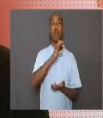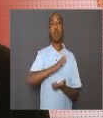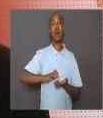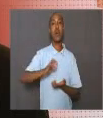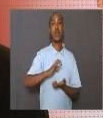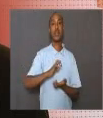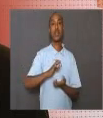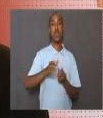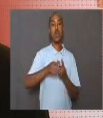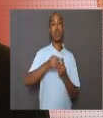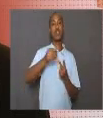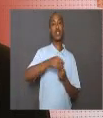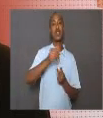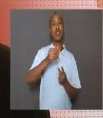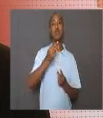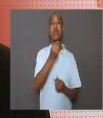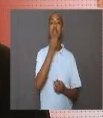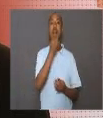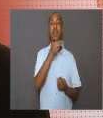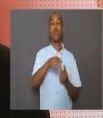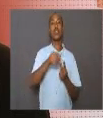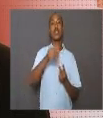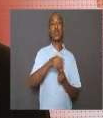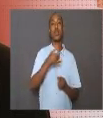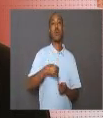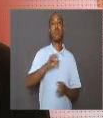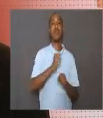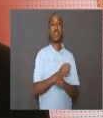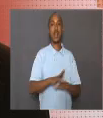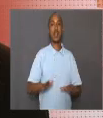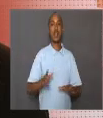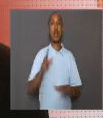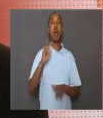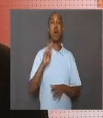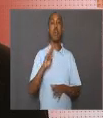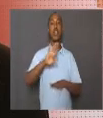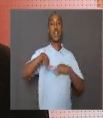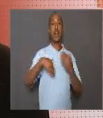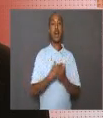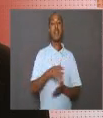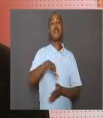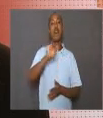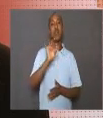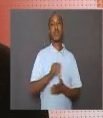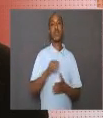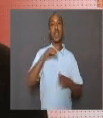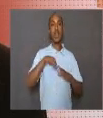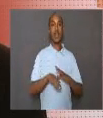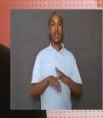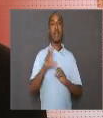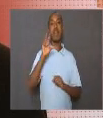compounds consisting of mineral constituents of the earth or generally found